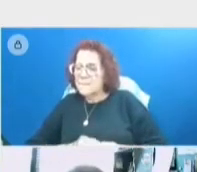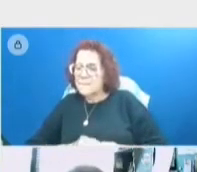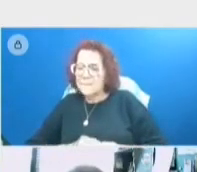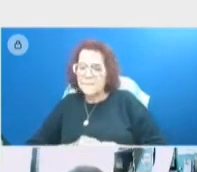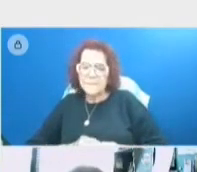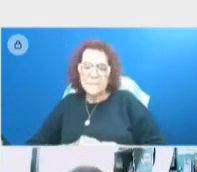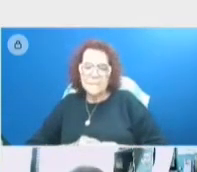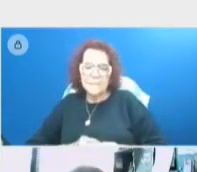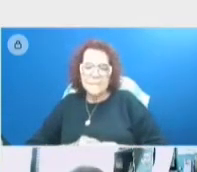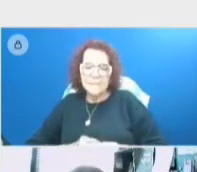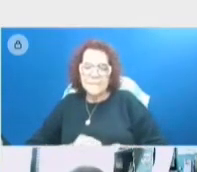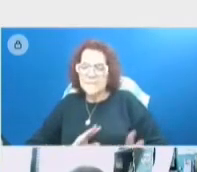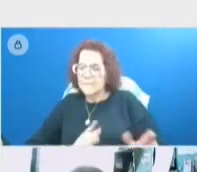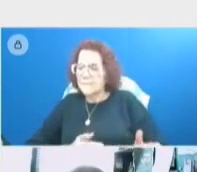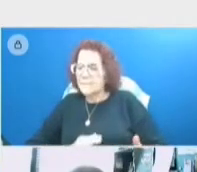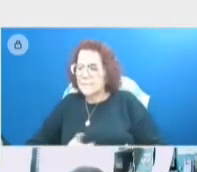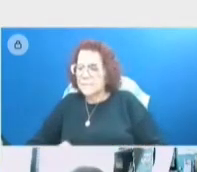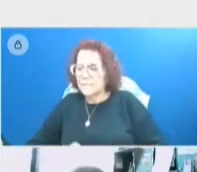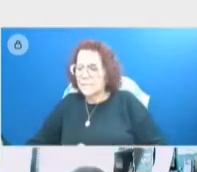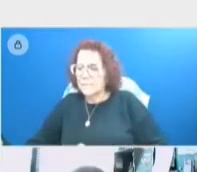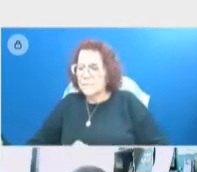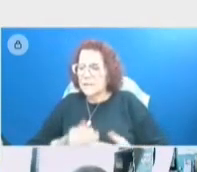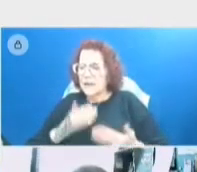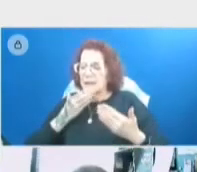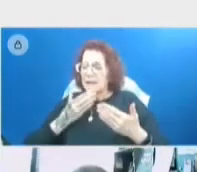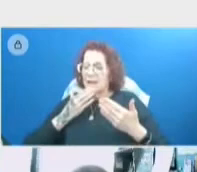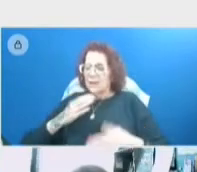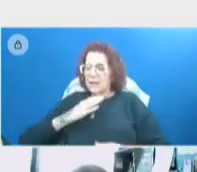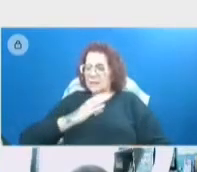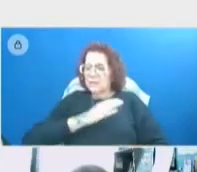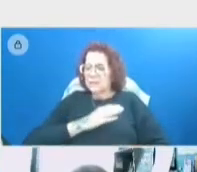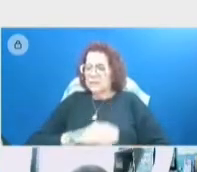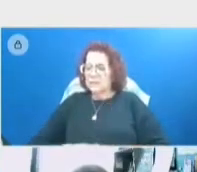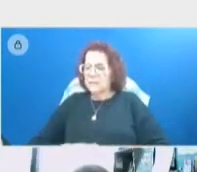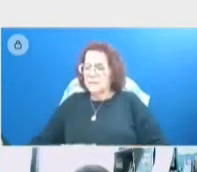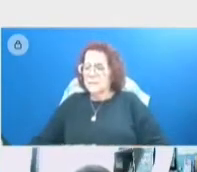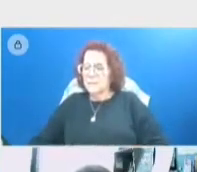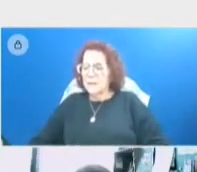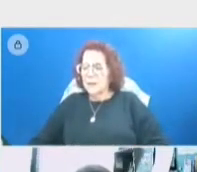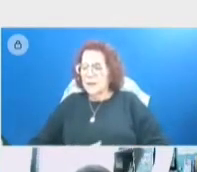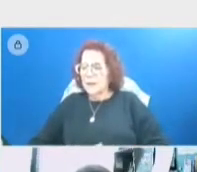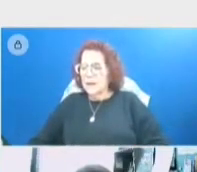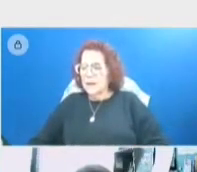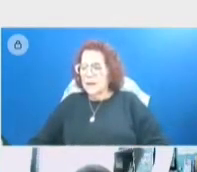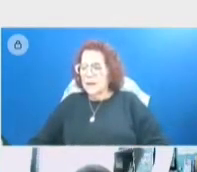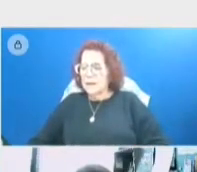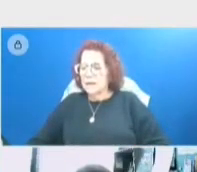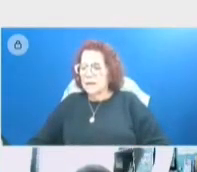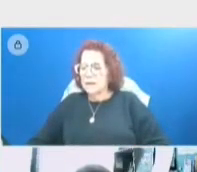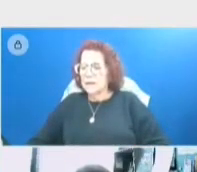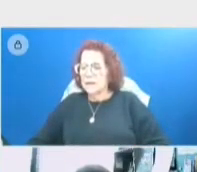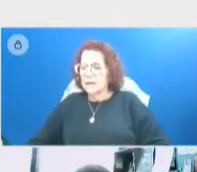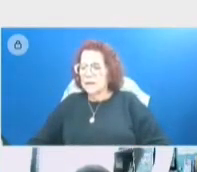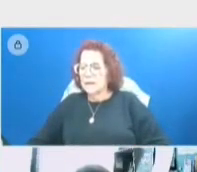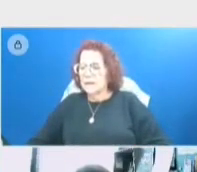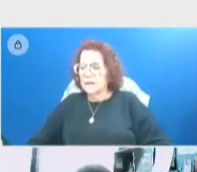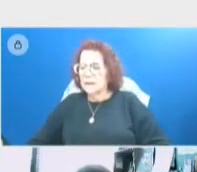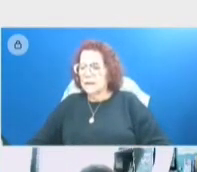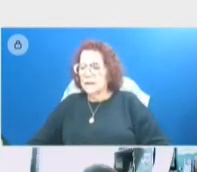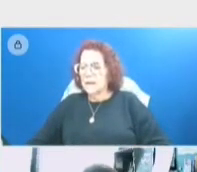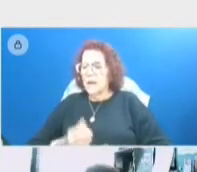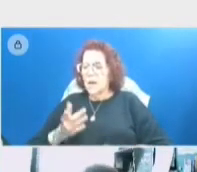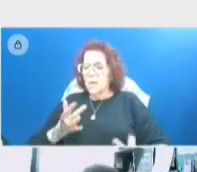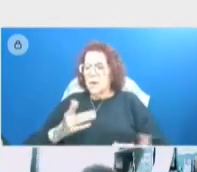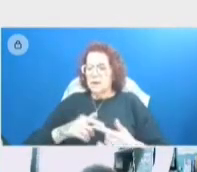Sorry, thanks, Commissioner. Yes, obviously, as we normally do whenever we have ballot access, any kind of prima